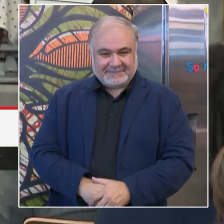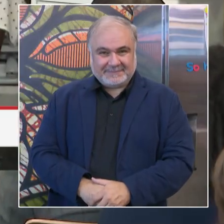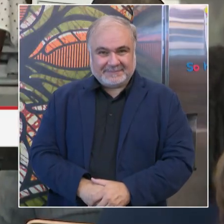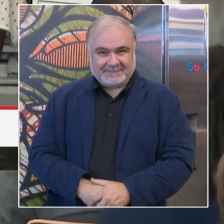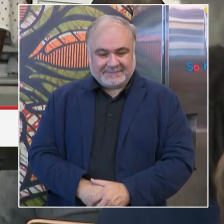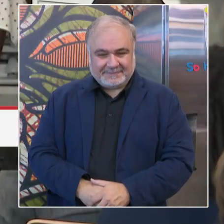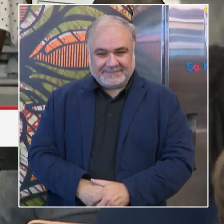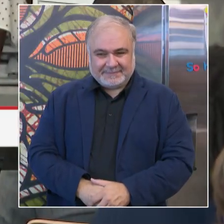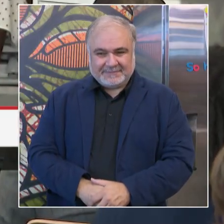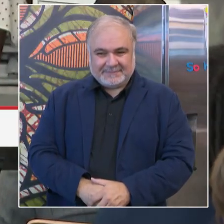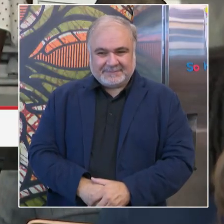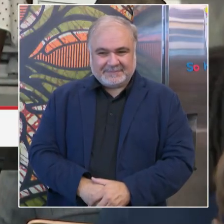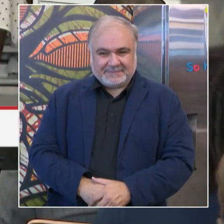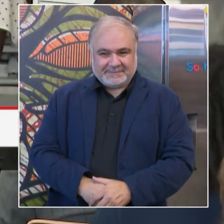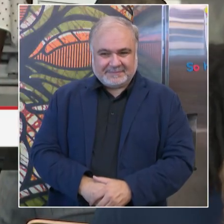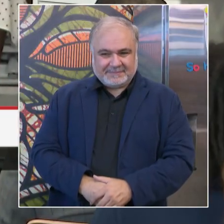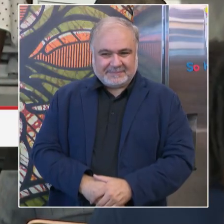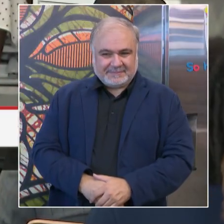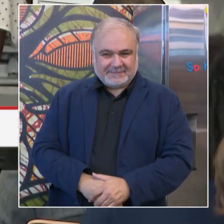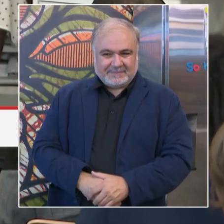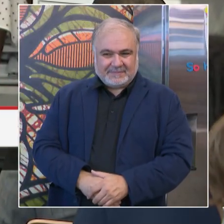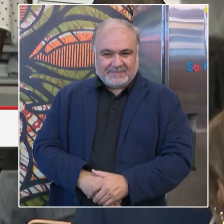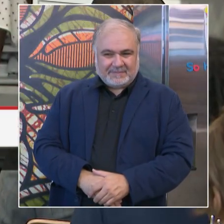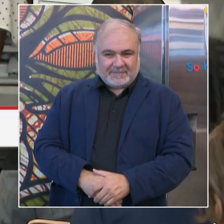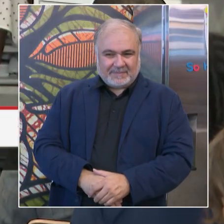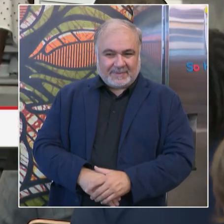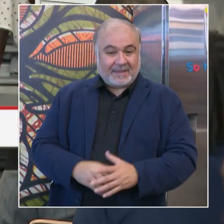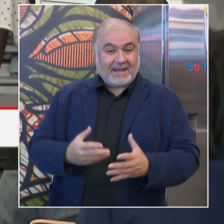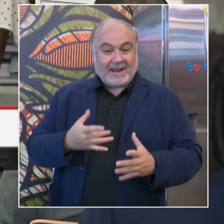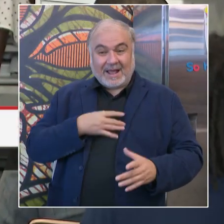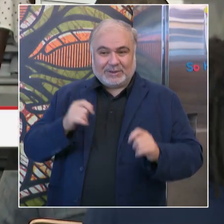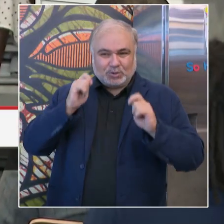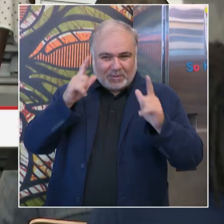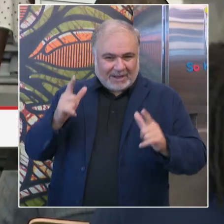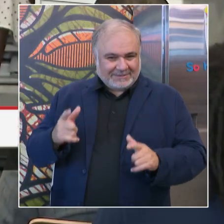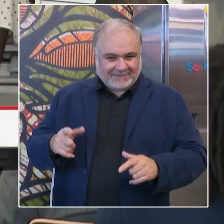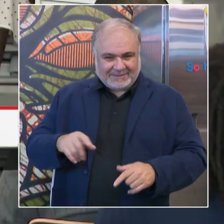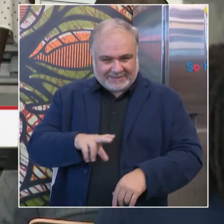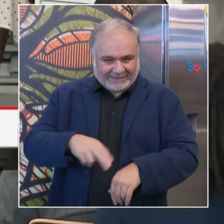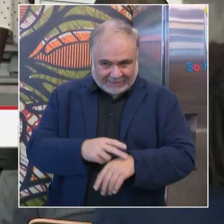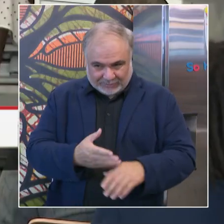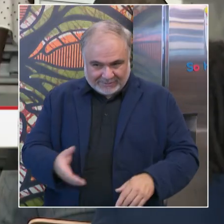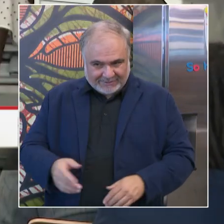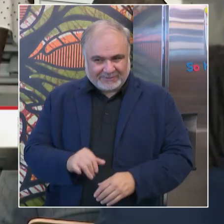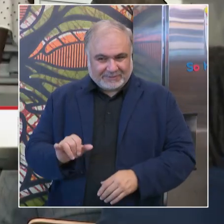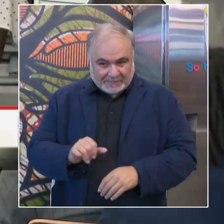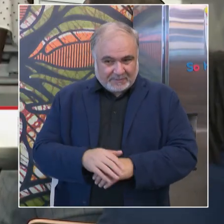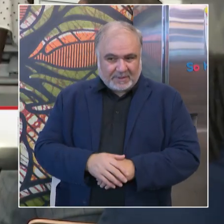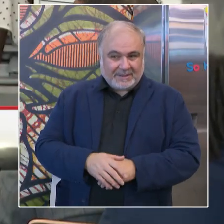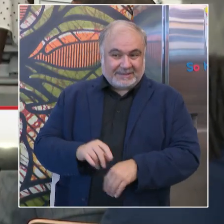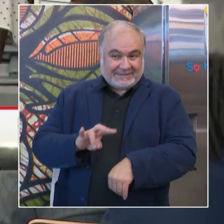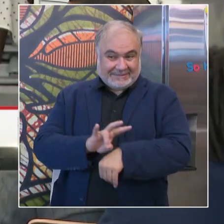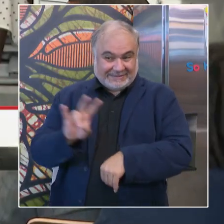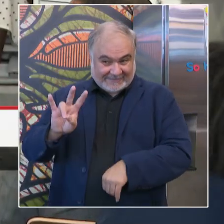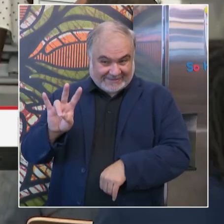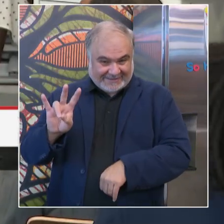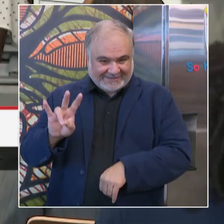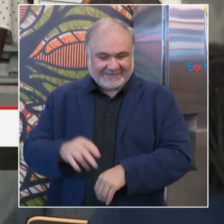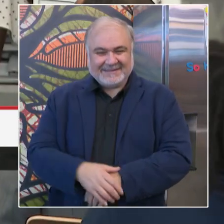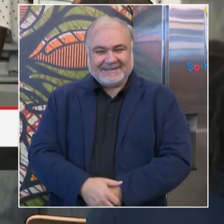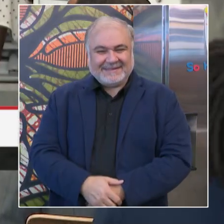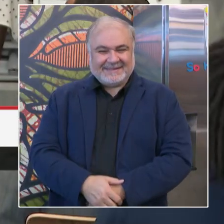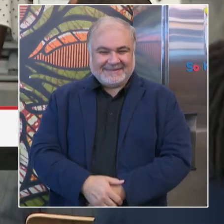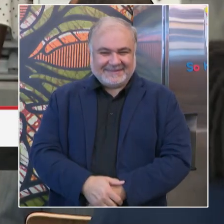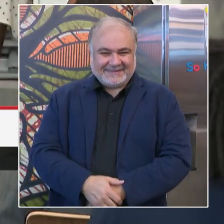I like to wake up naturally too, Jonathan. But it's 7 a.m. It's natural for me.